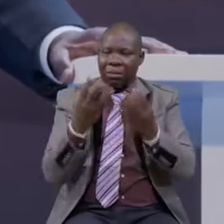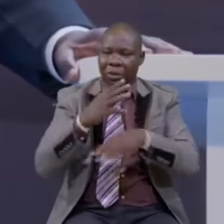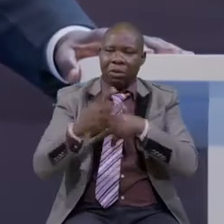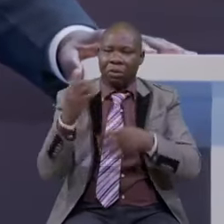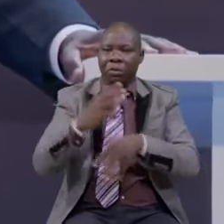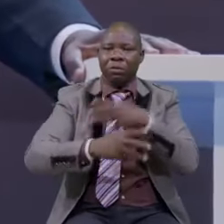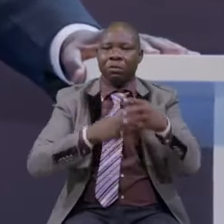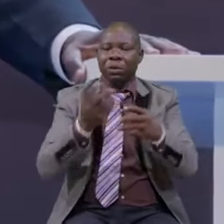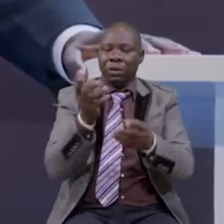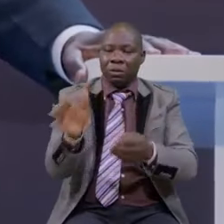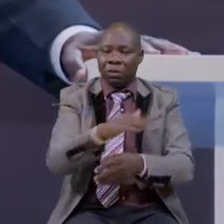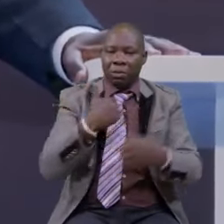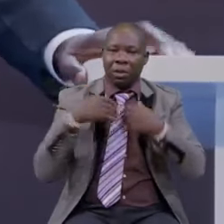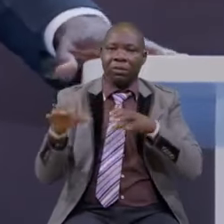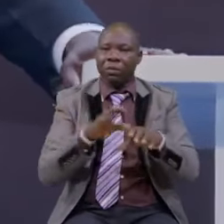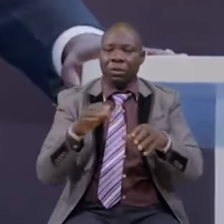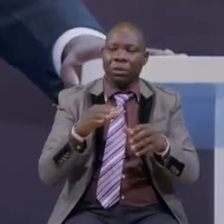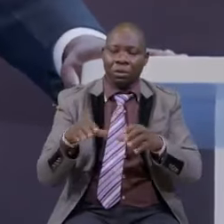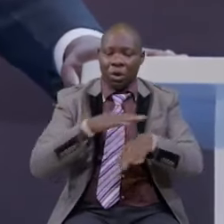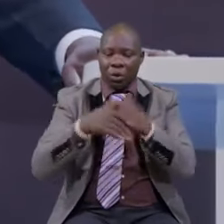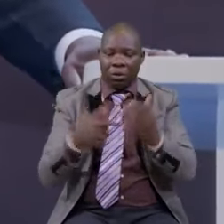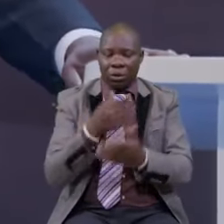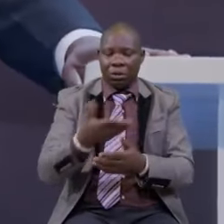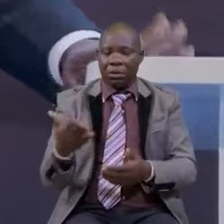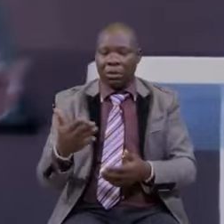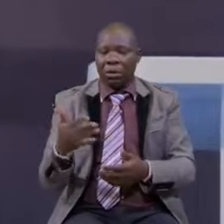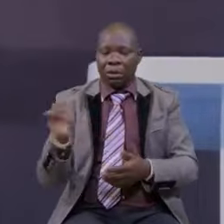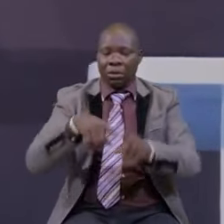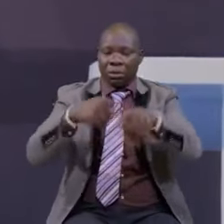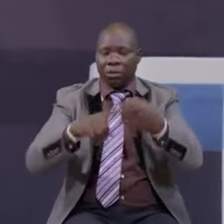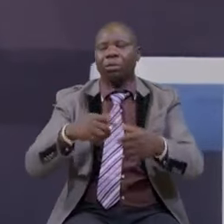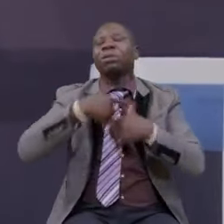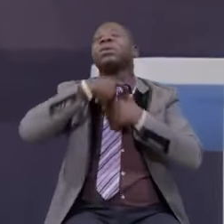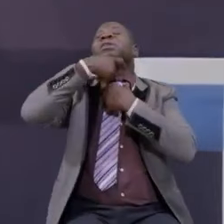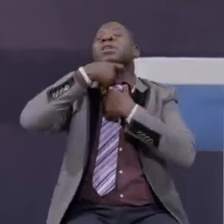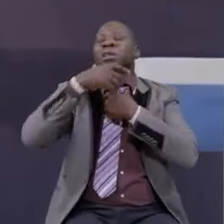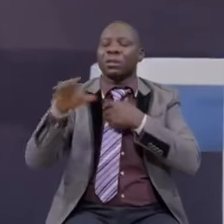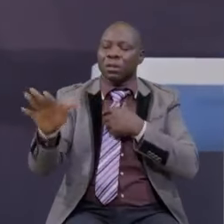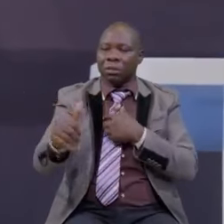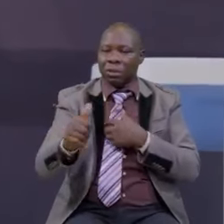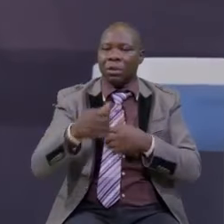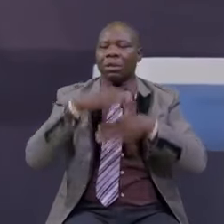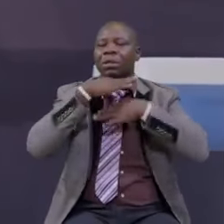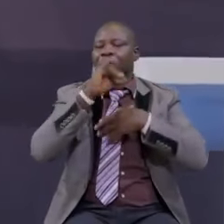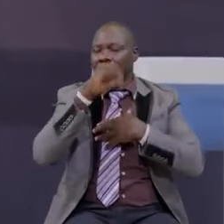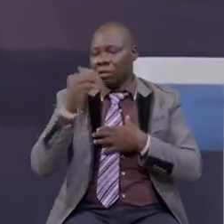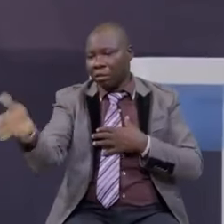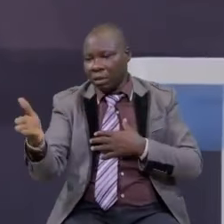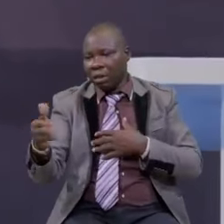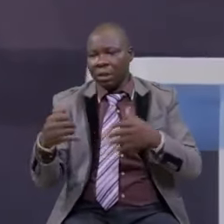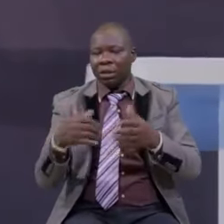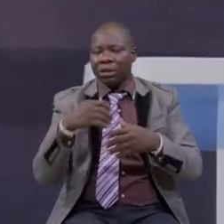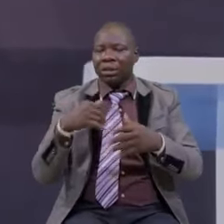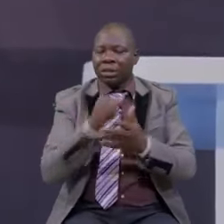things, they just go to hang themselves. Satisfaction is not there. It's when you come, and you come with the